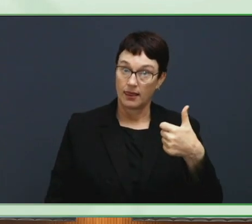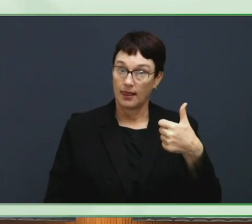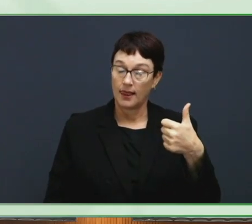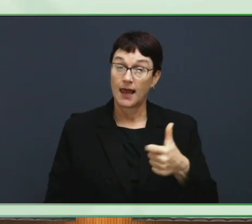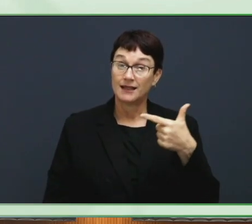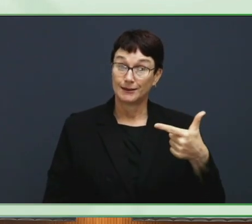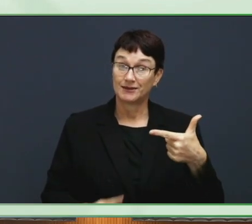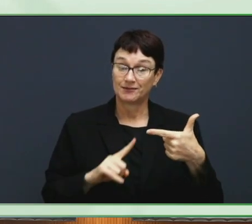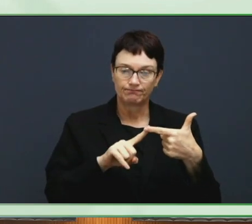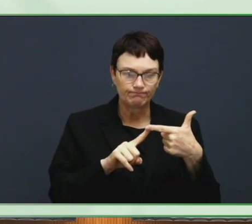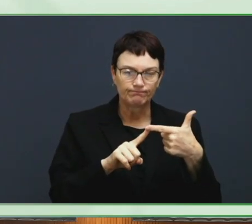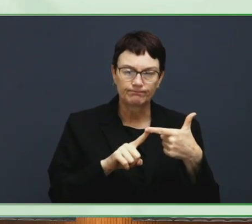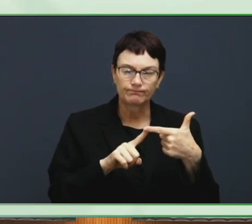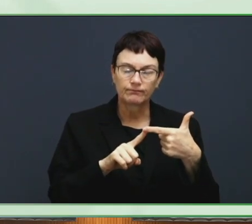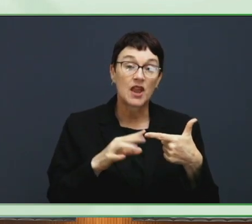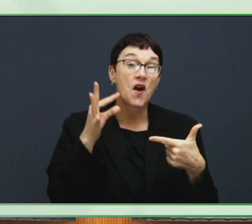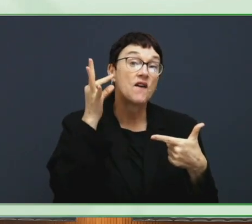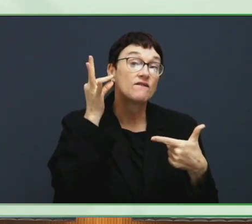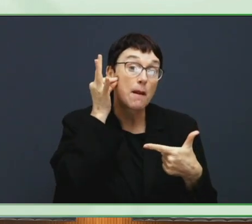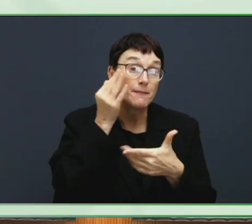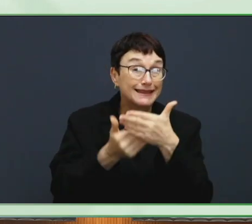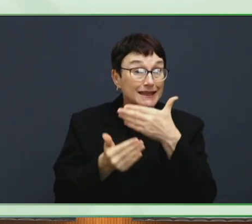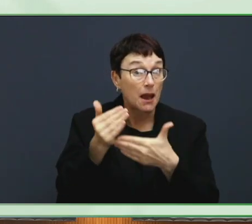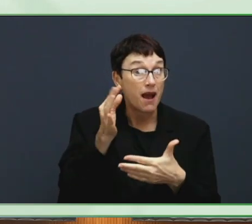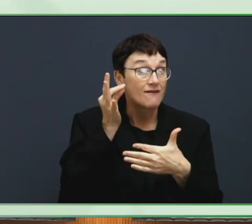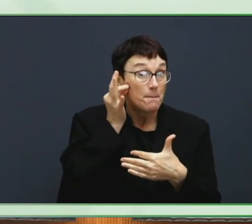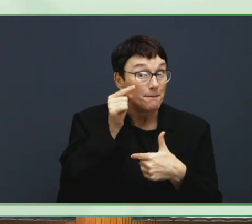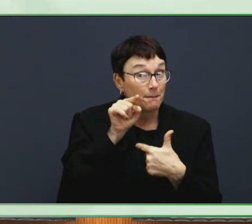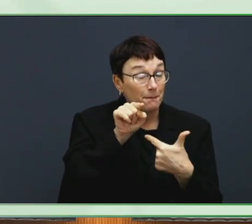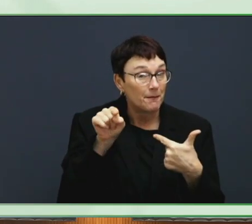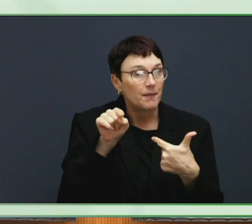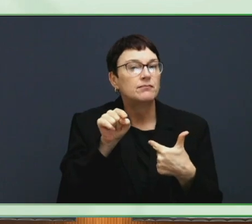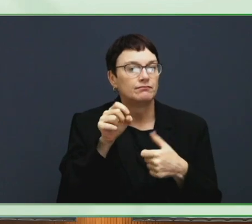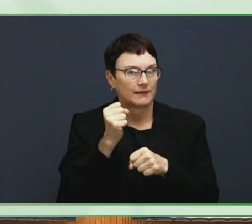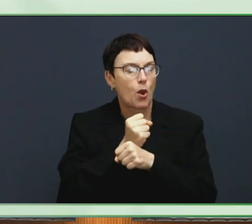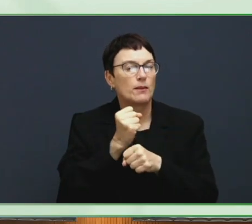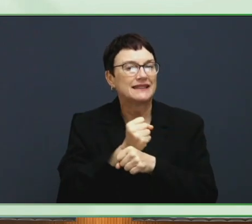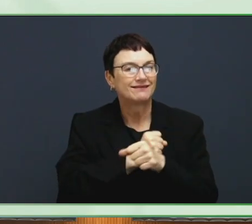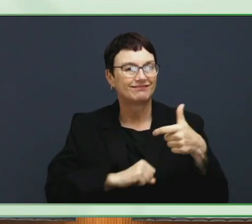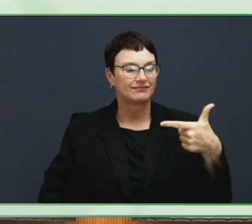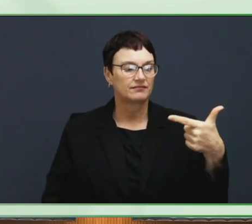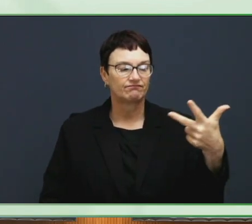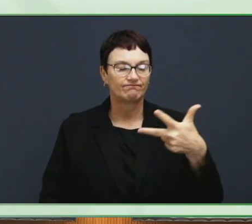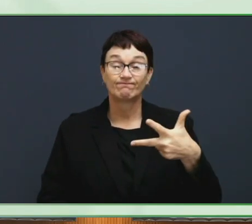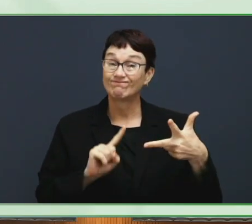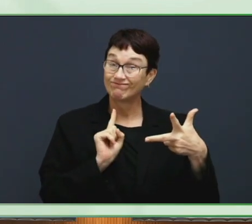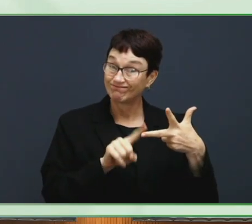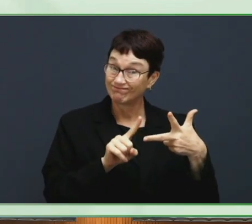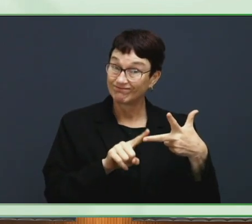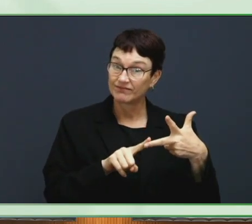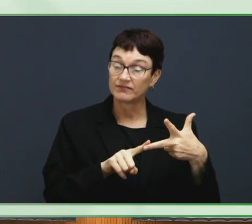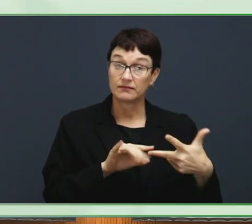employability of women with disabilities. And the third was collaboration during crisis.